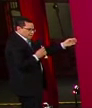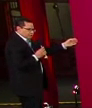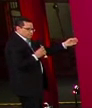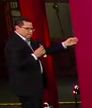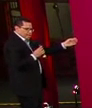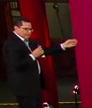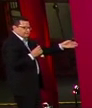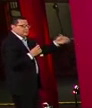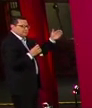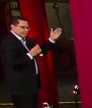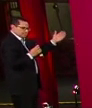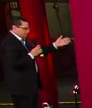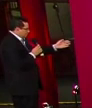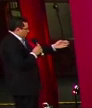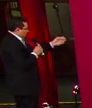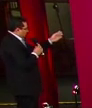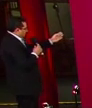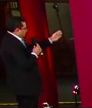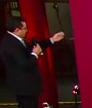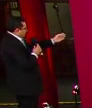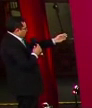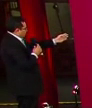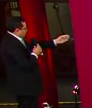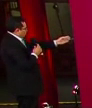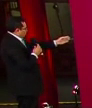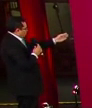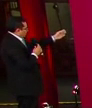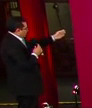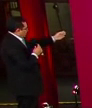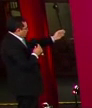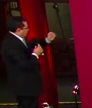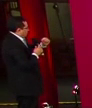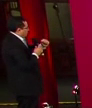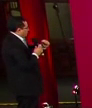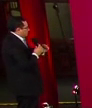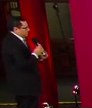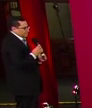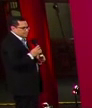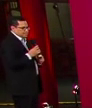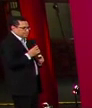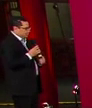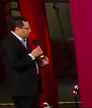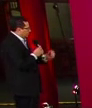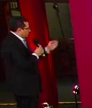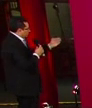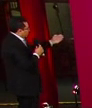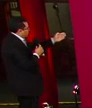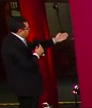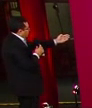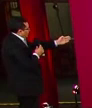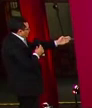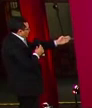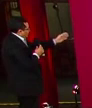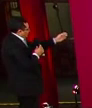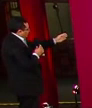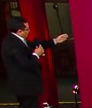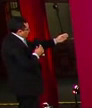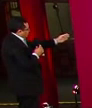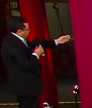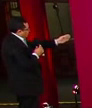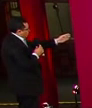the outpatients, is greater than the yellow bar, which is the inpatients. This, of course, means that